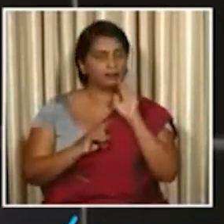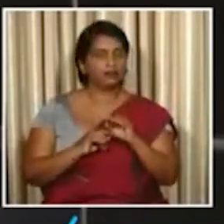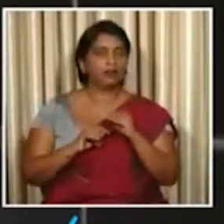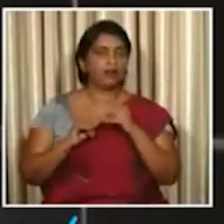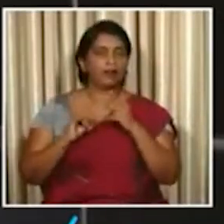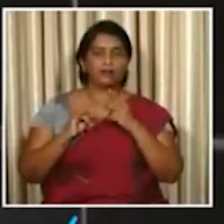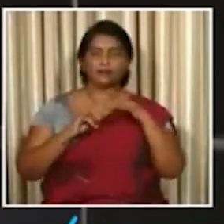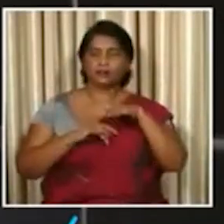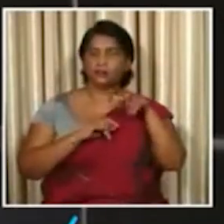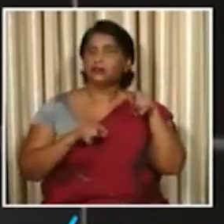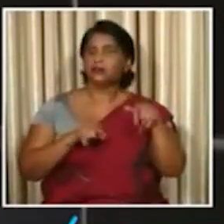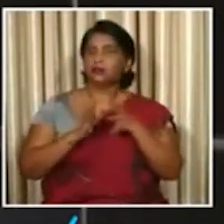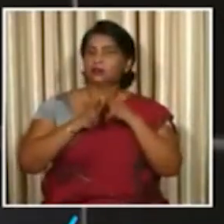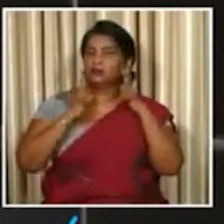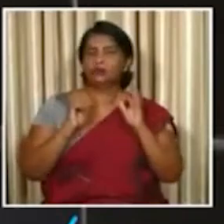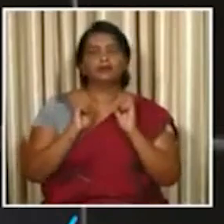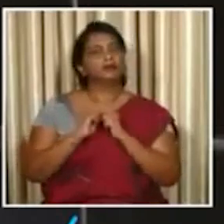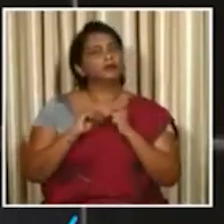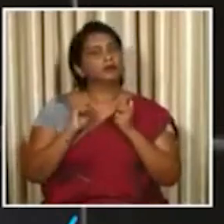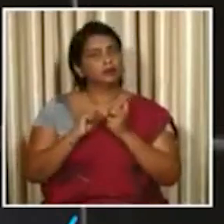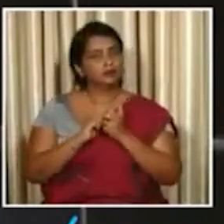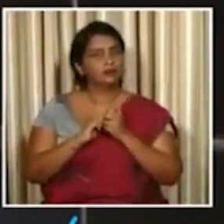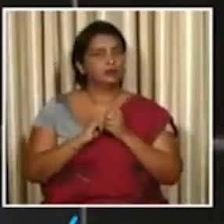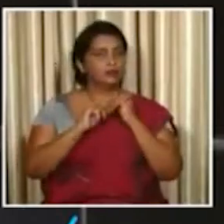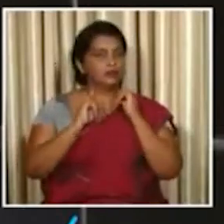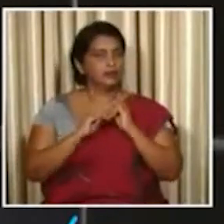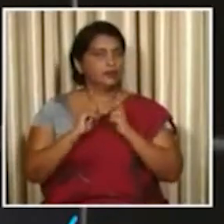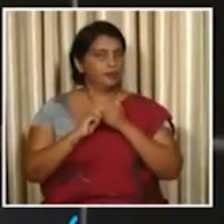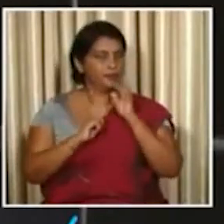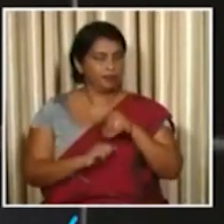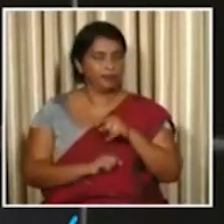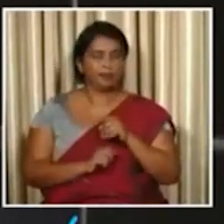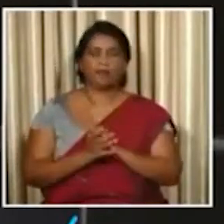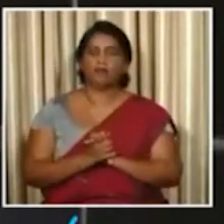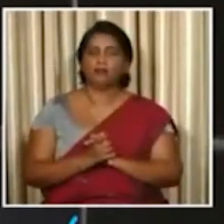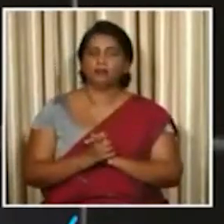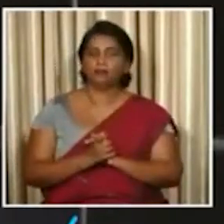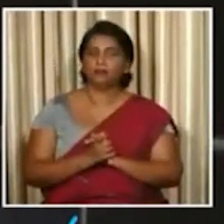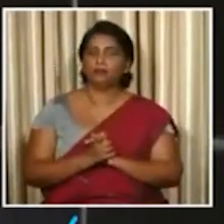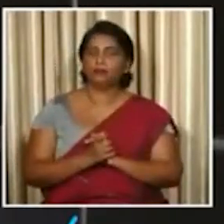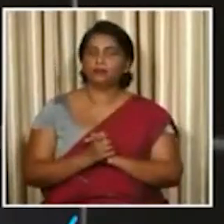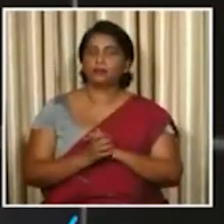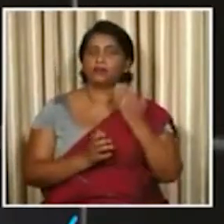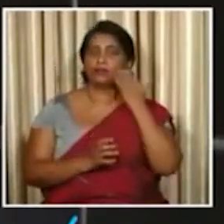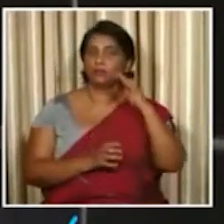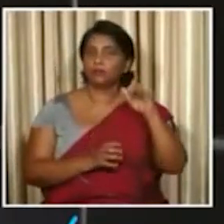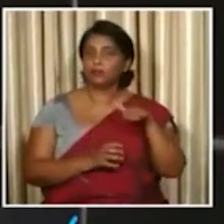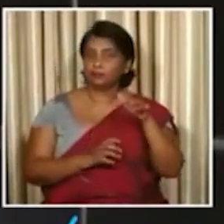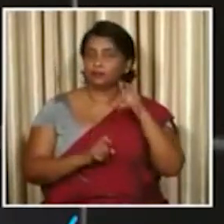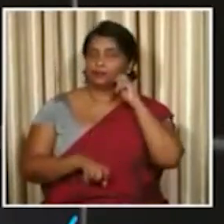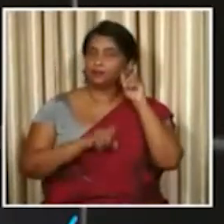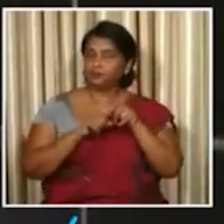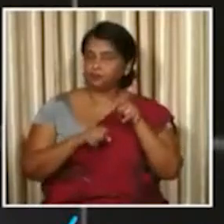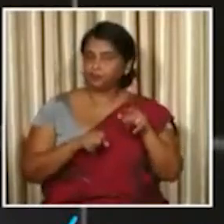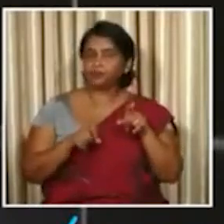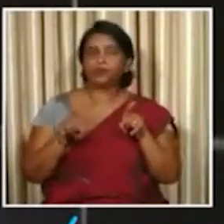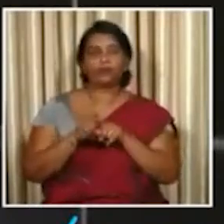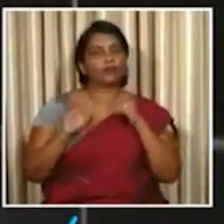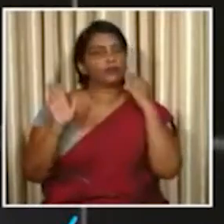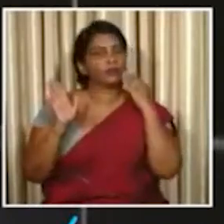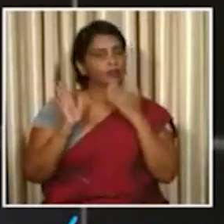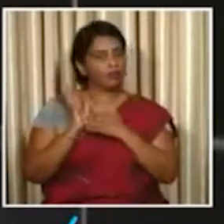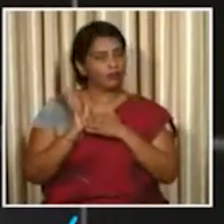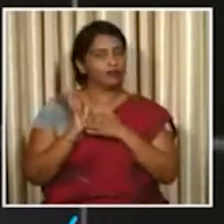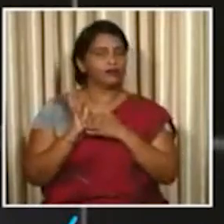law. The failure to distinguish between civilians and combatants violates Geneva Conventions. Civilian